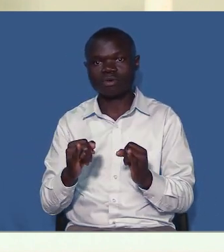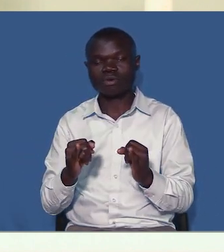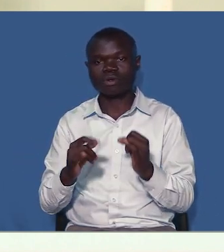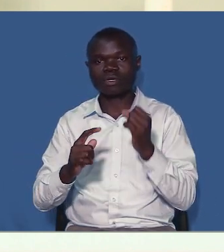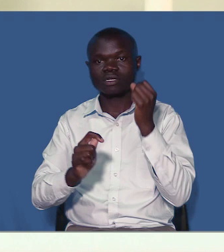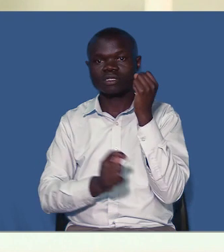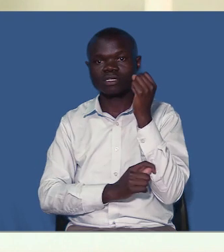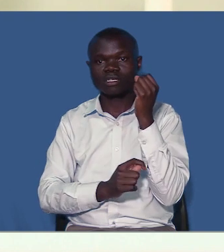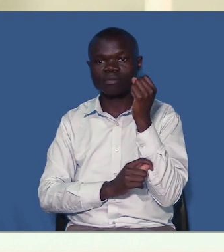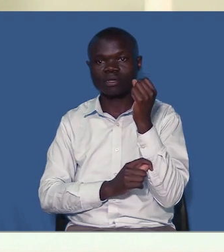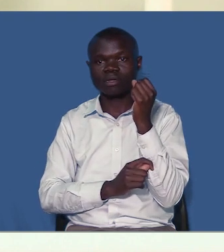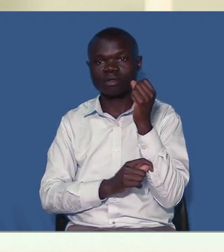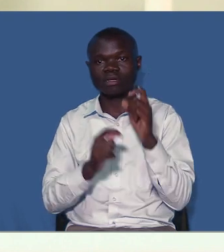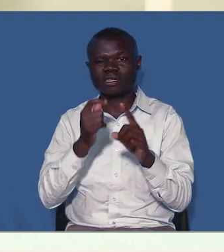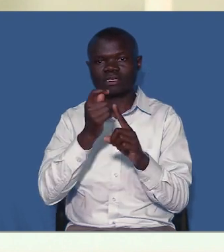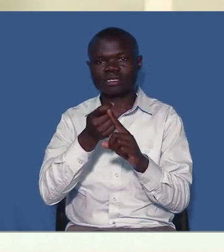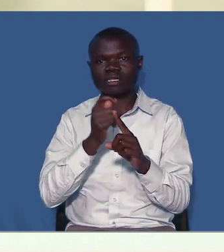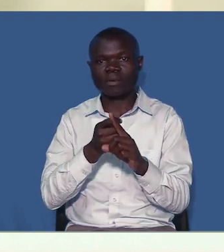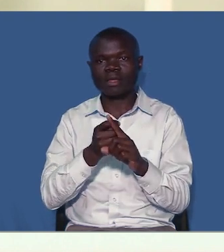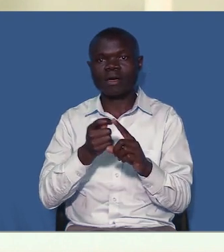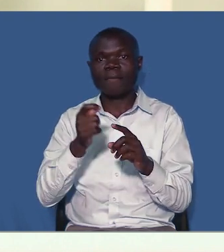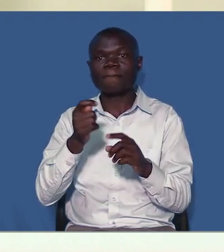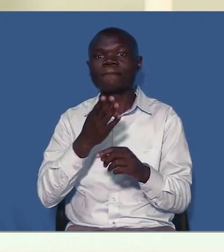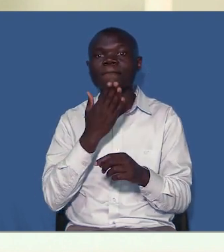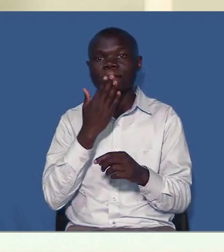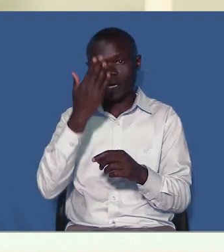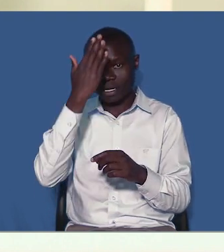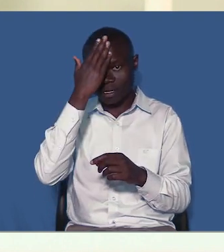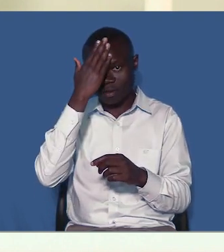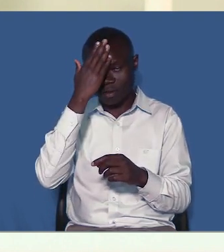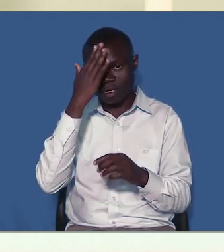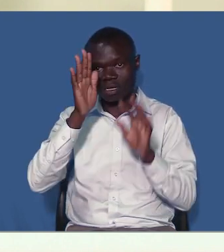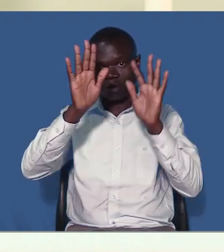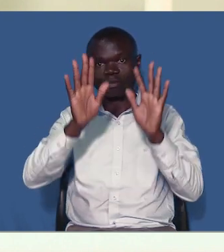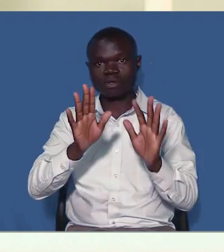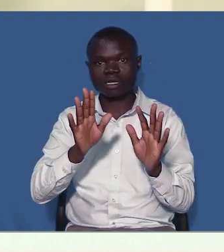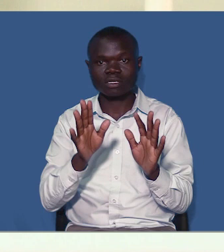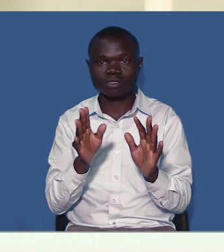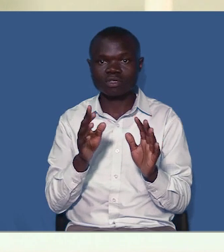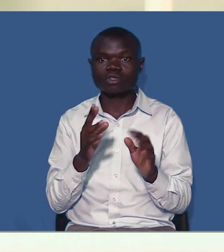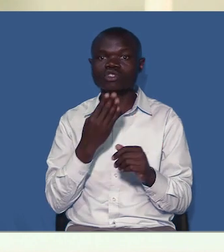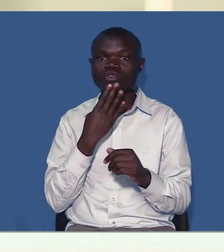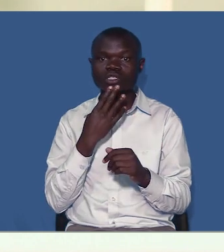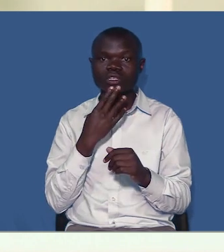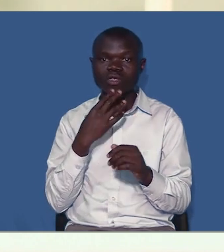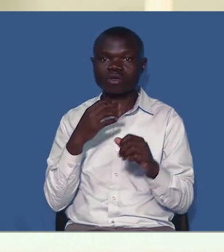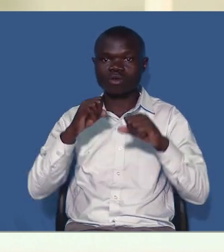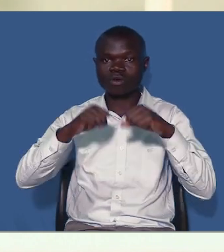looked at significance. Tuesday, we looked at the covenant and sacrament. Then today, we look at the